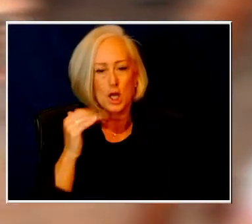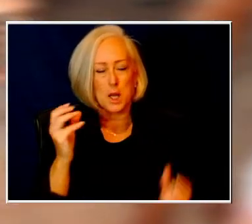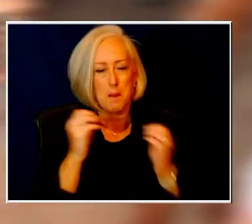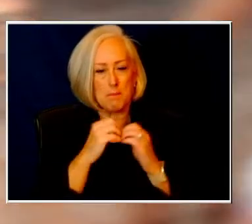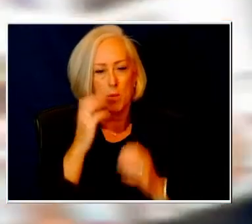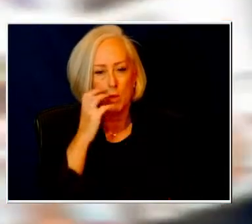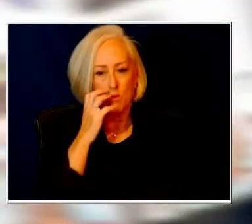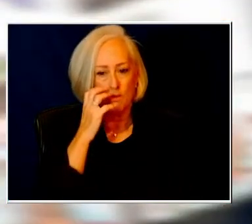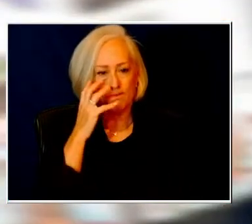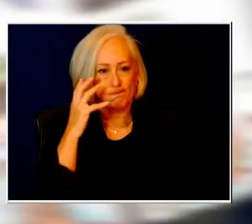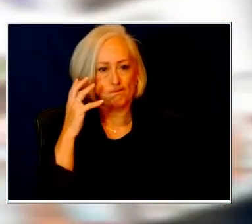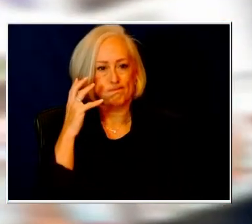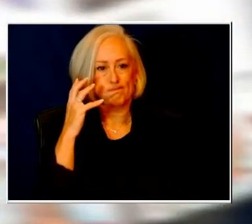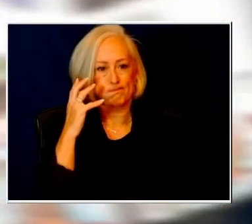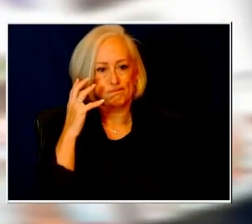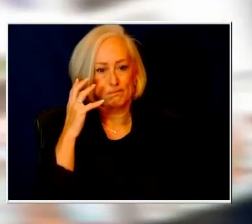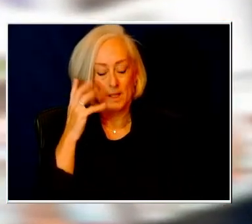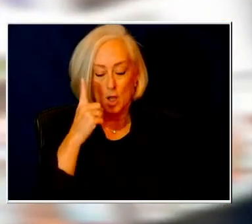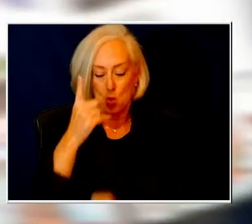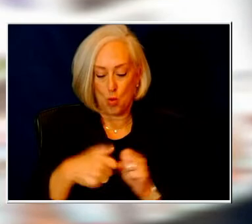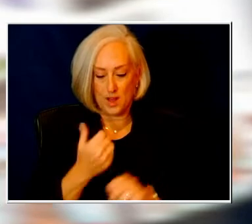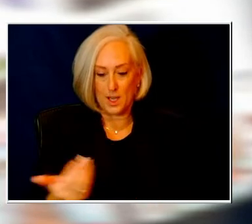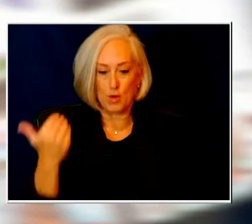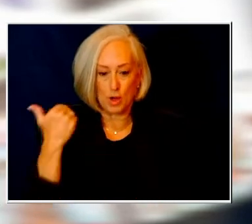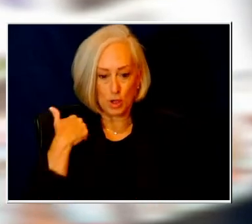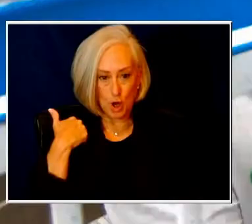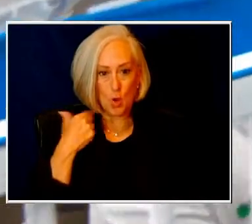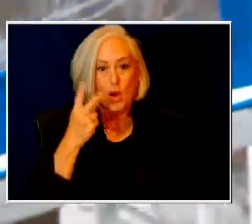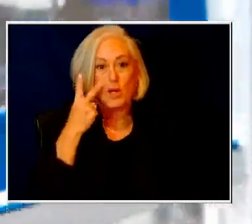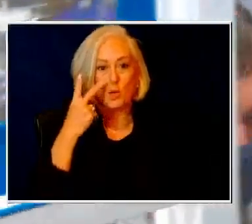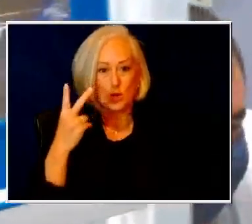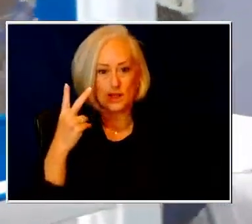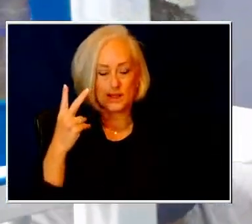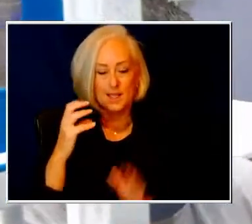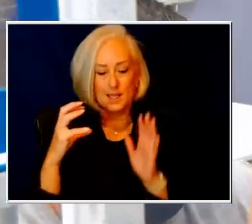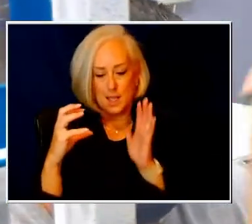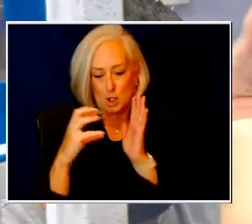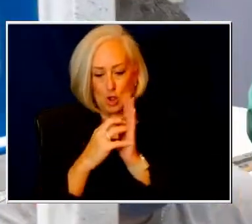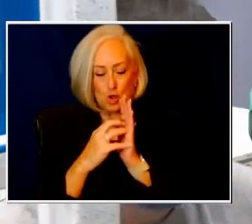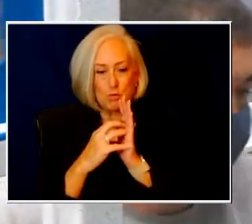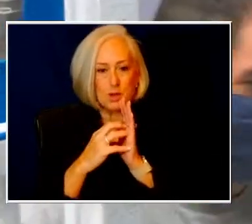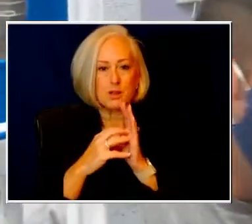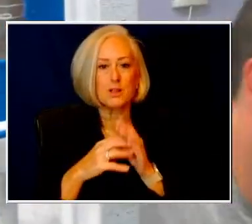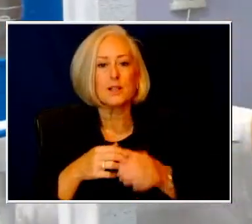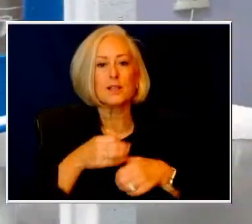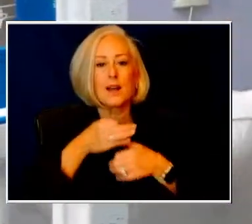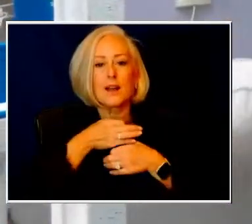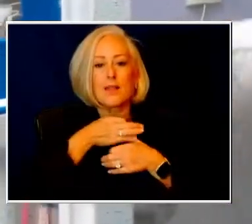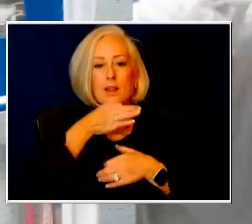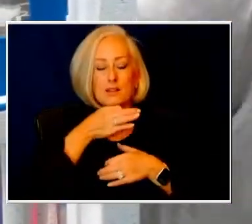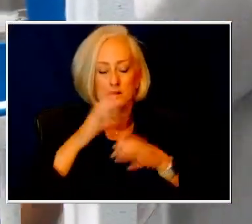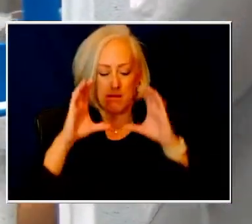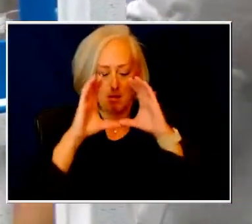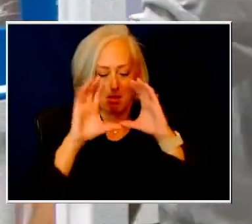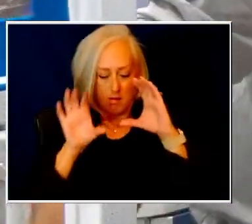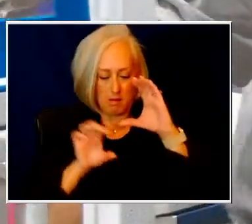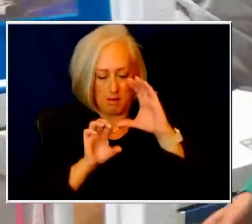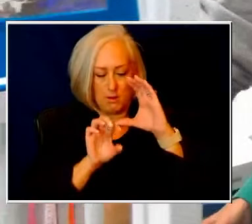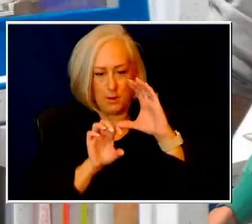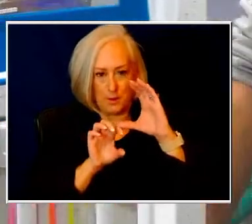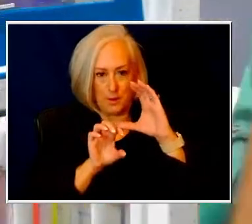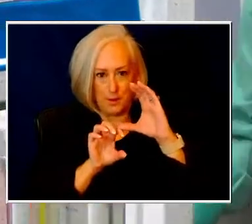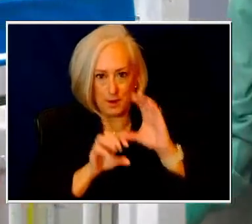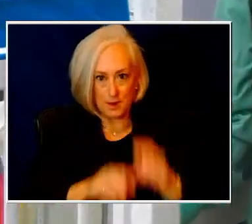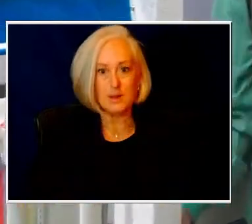very large tumor at the base of her skull. It was ganglioma. Casey went into mom mode, but knew exactly where to